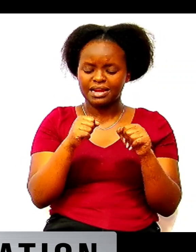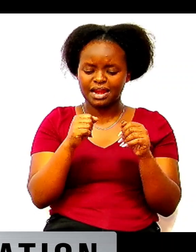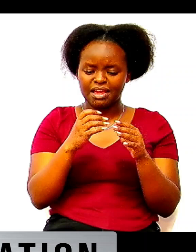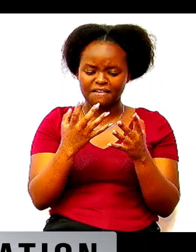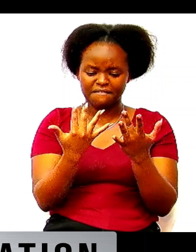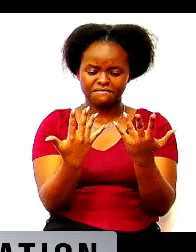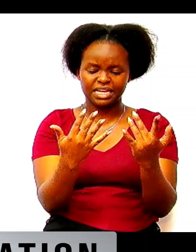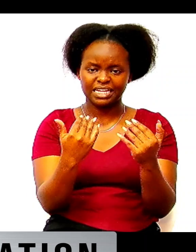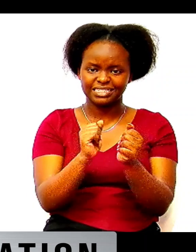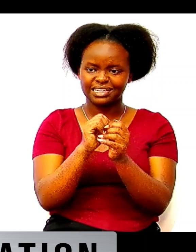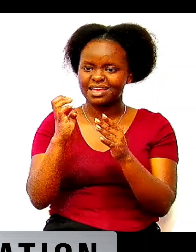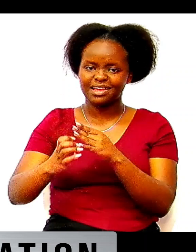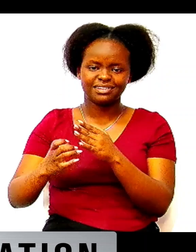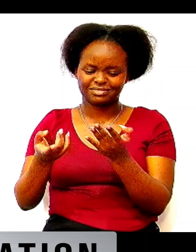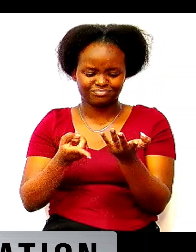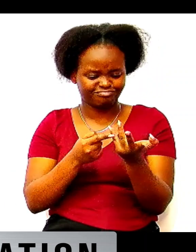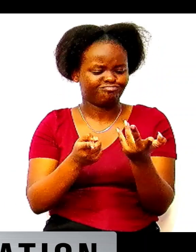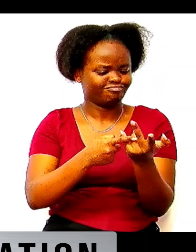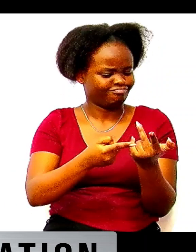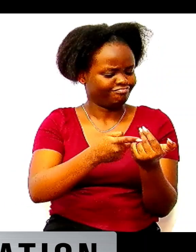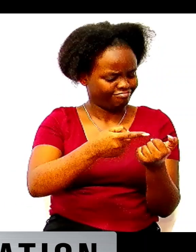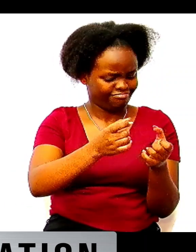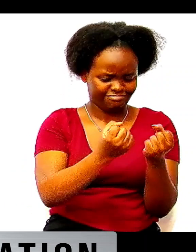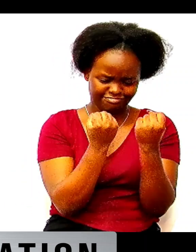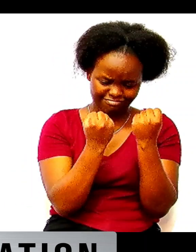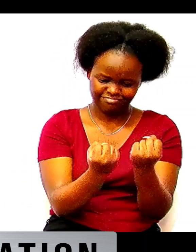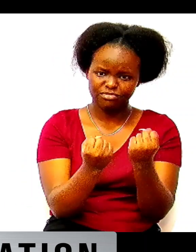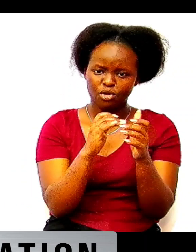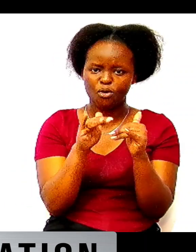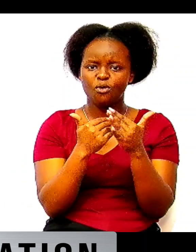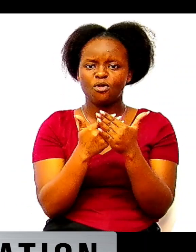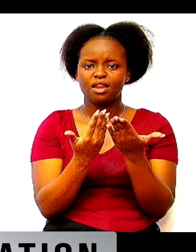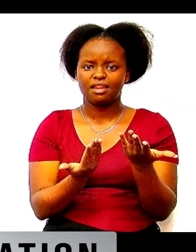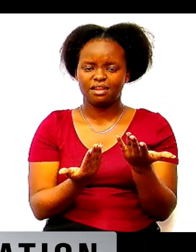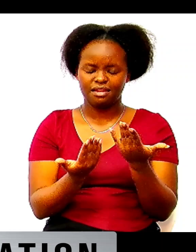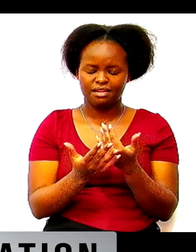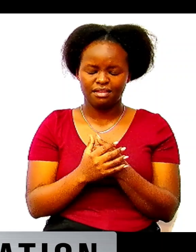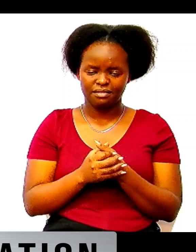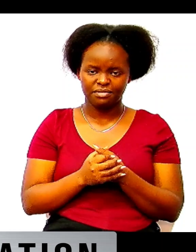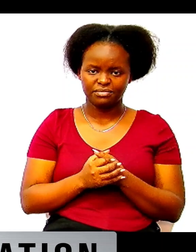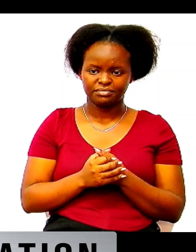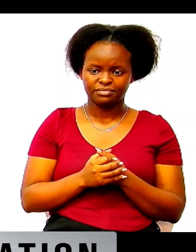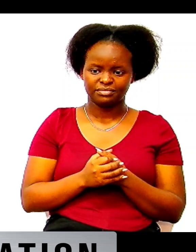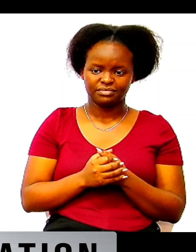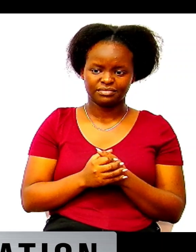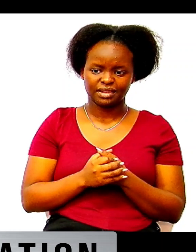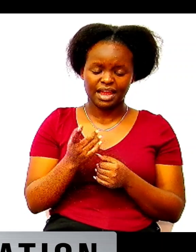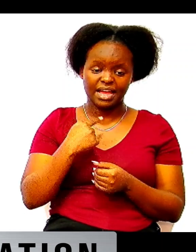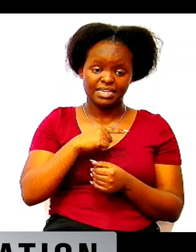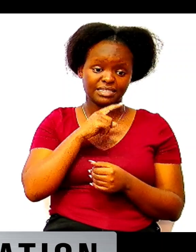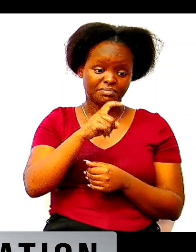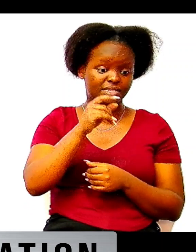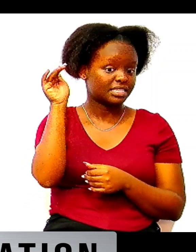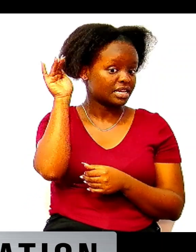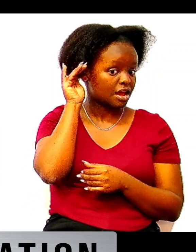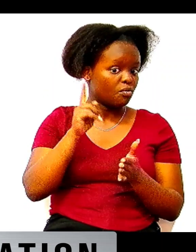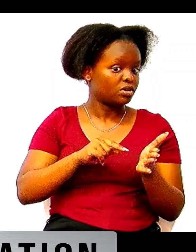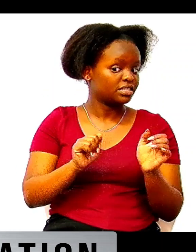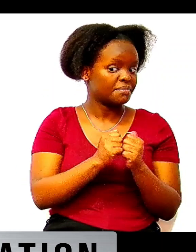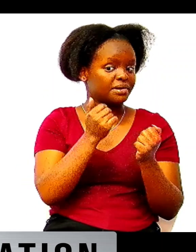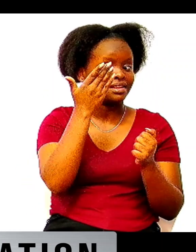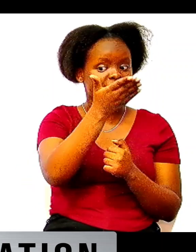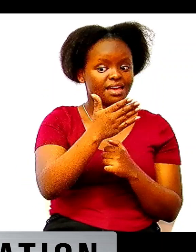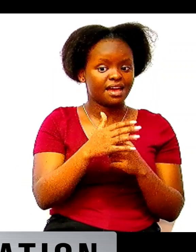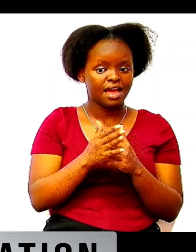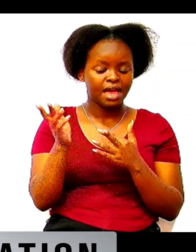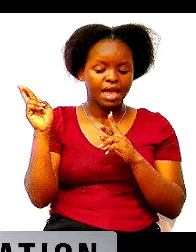count the people who have suffered. Yes. What happened to his feet? Jonah, we need to hear what happened there. Yes. I hope he